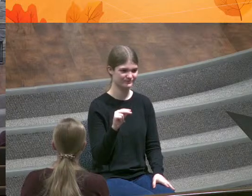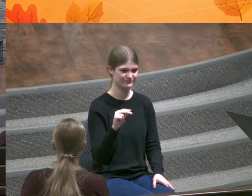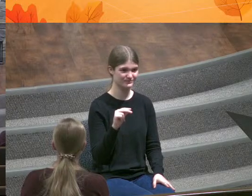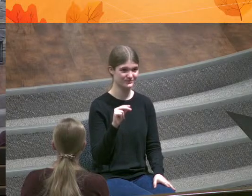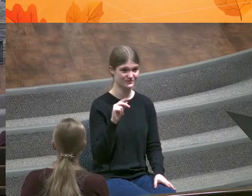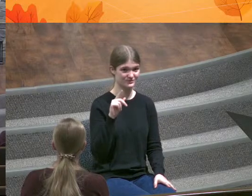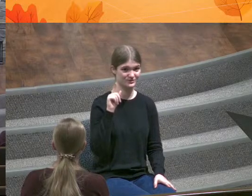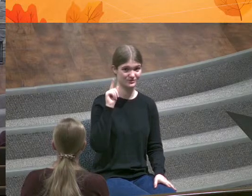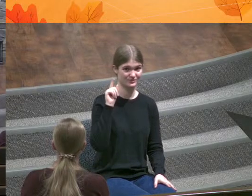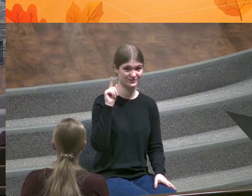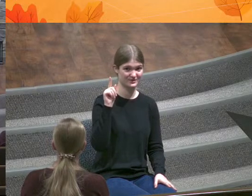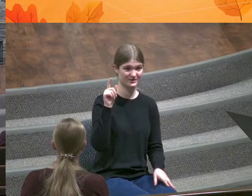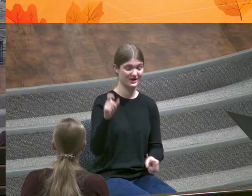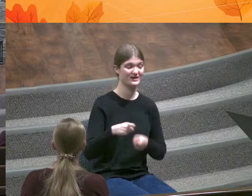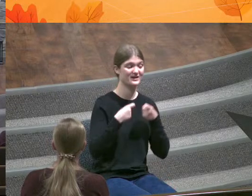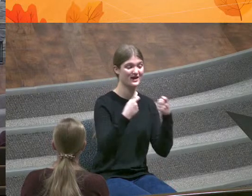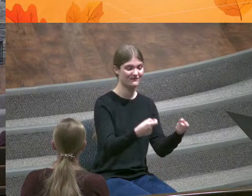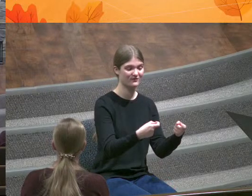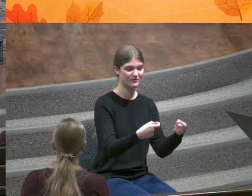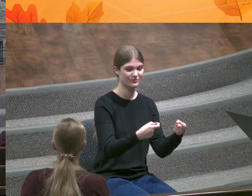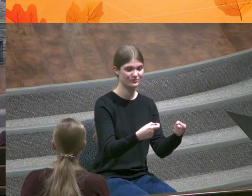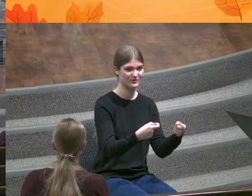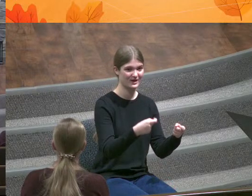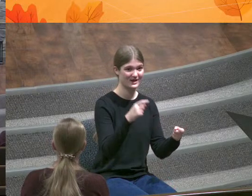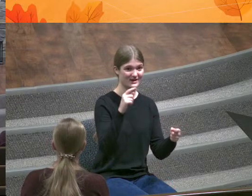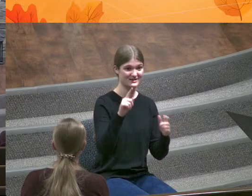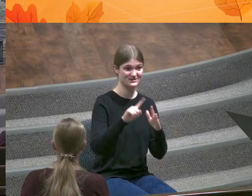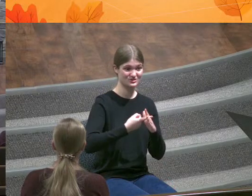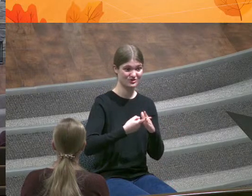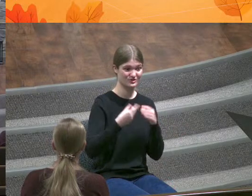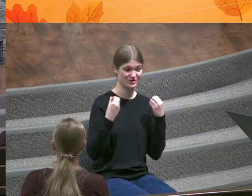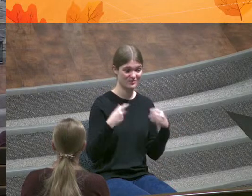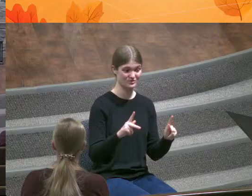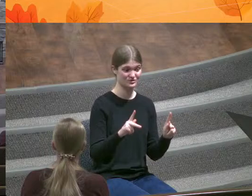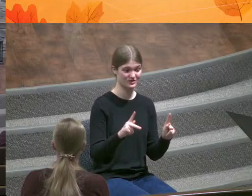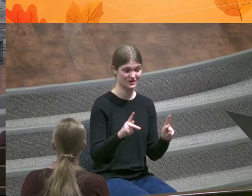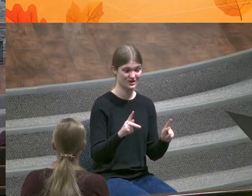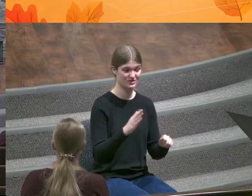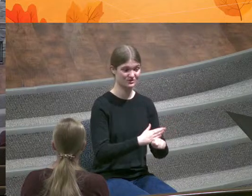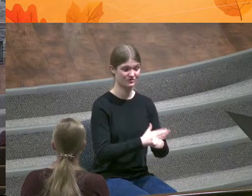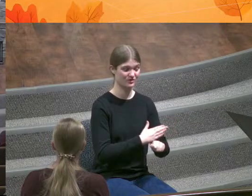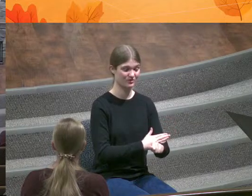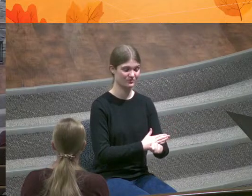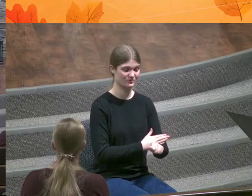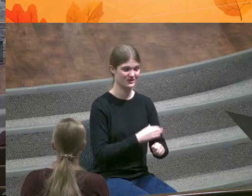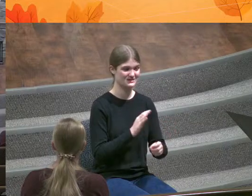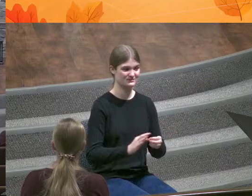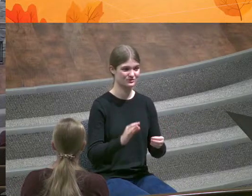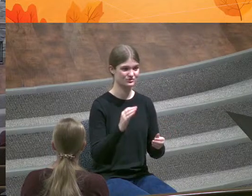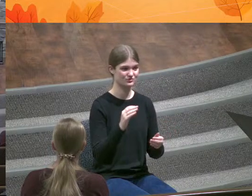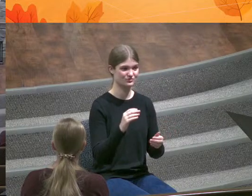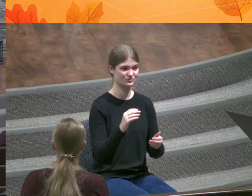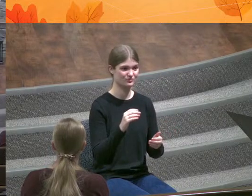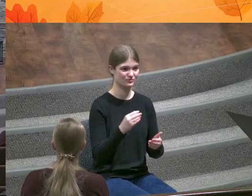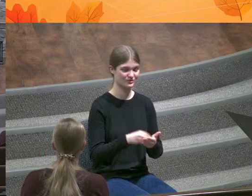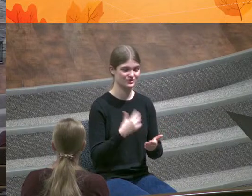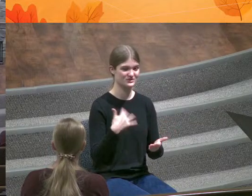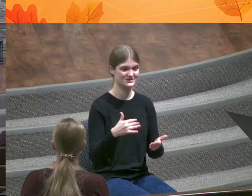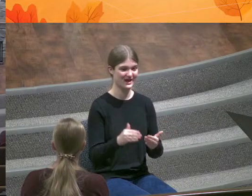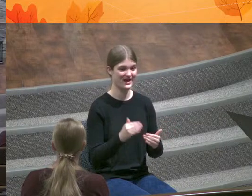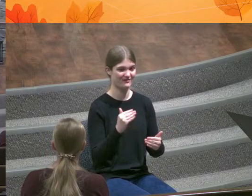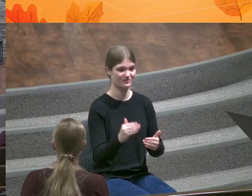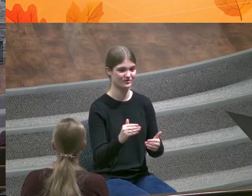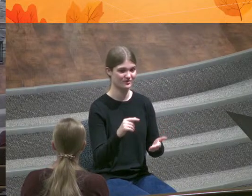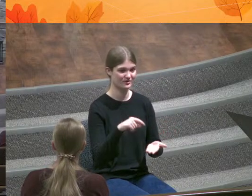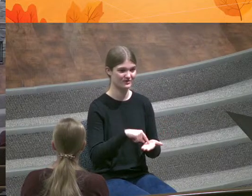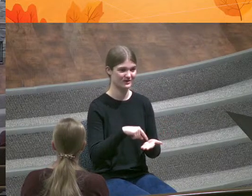And so he did give it. And he started the opportunity to grow spiritual riches after a debt canceled. He